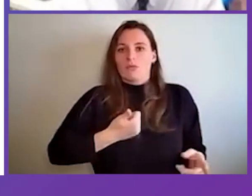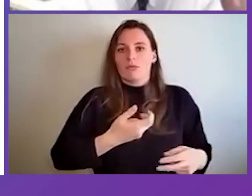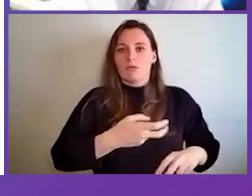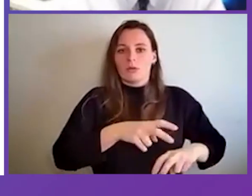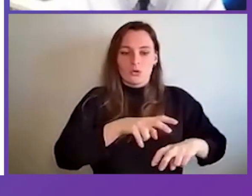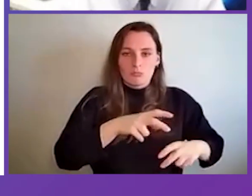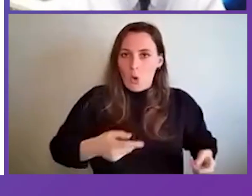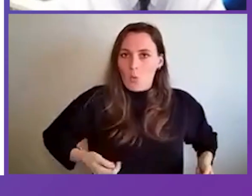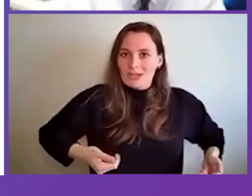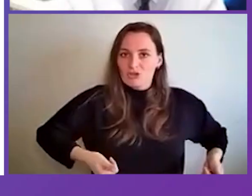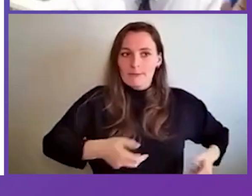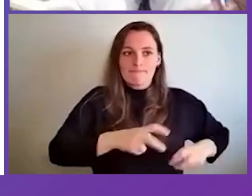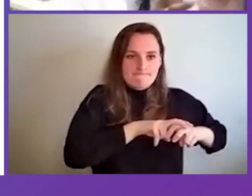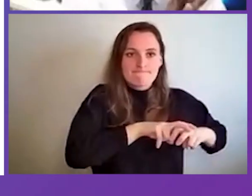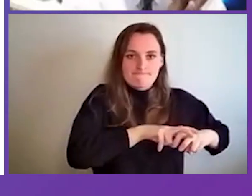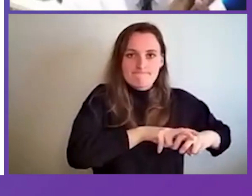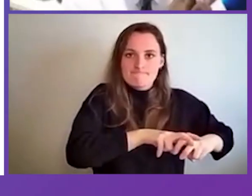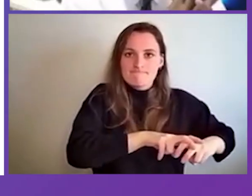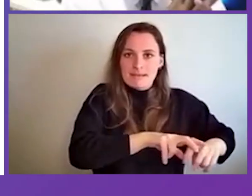board a plane.